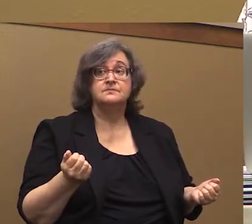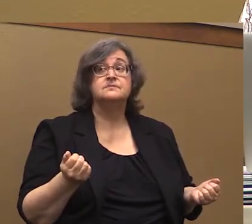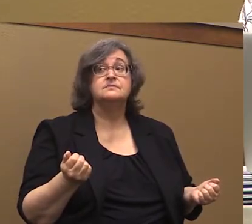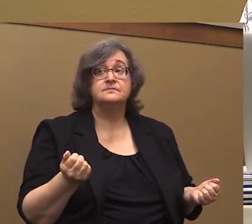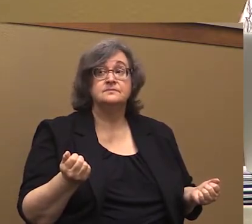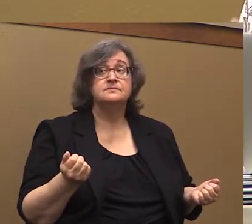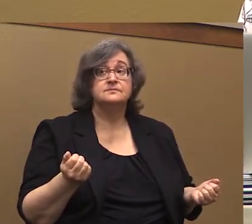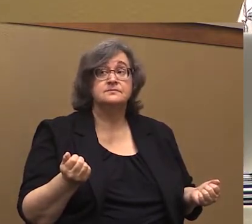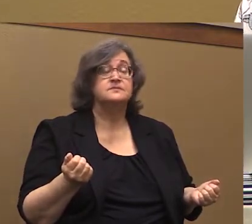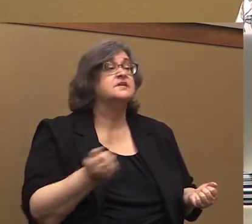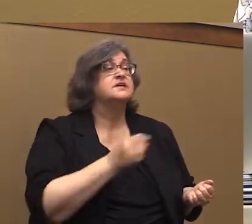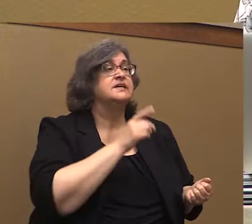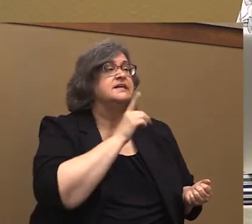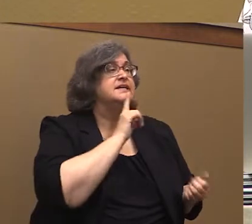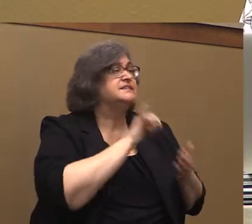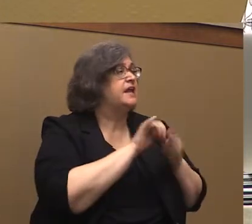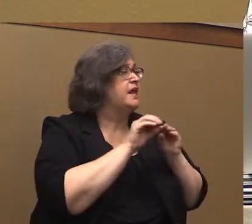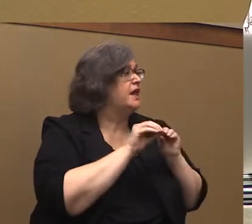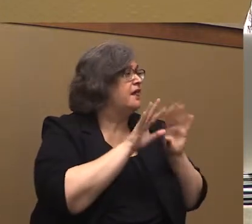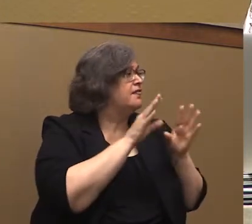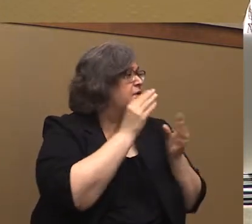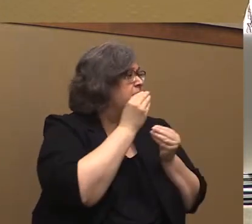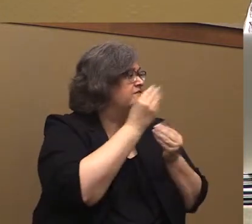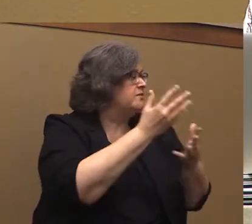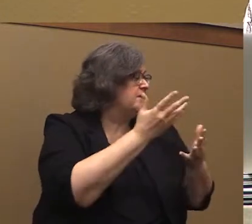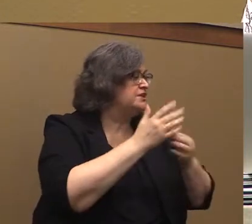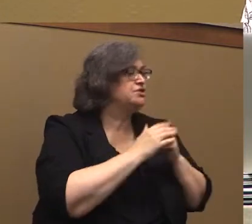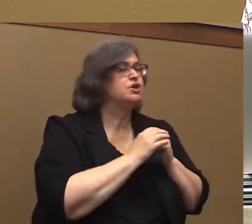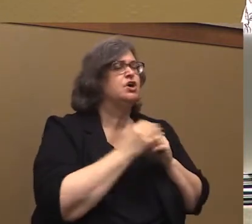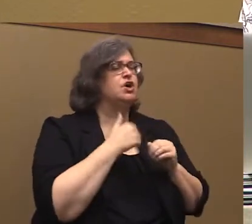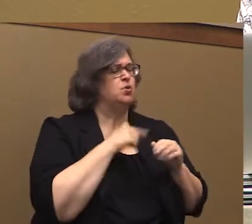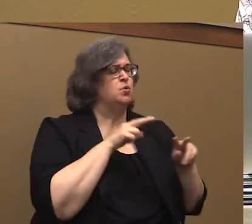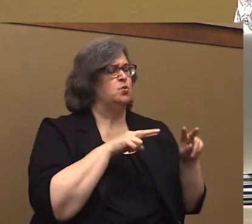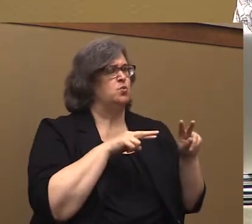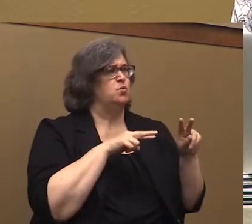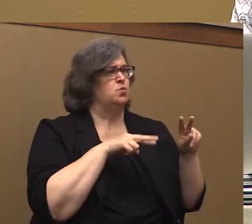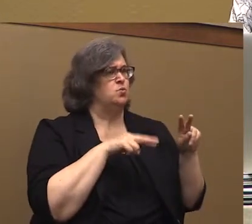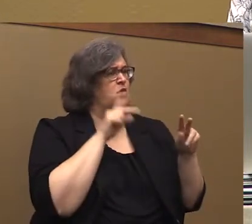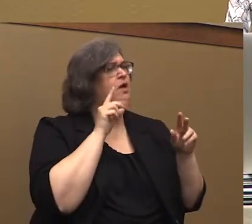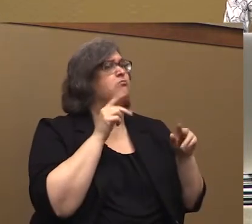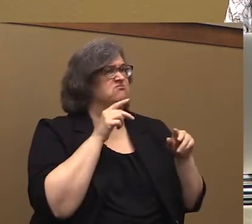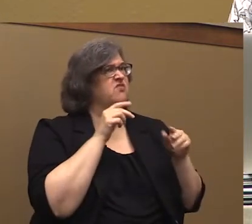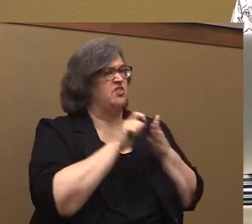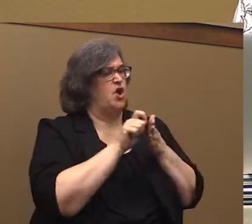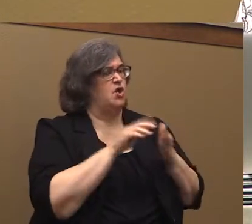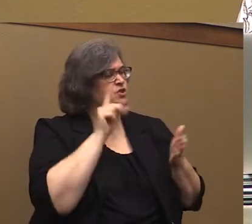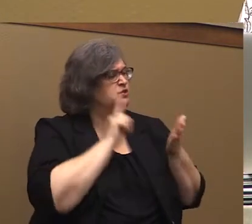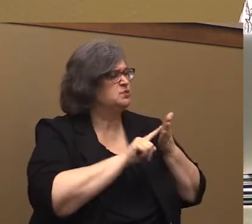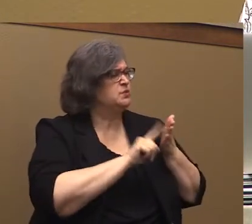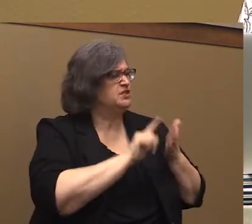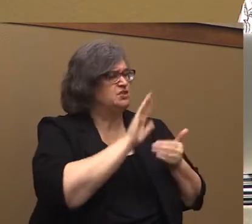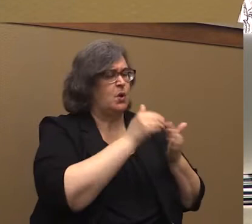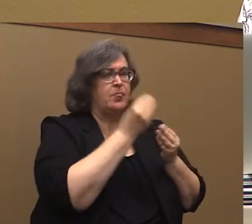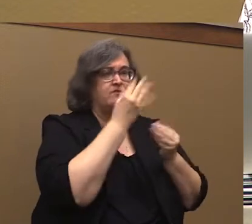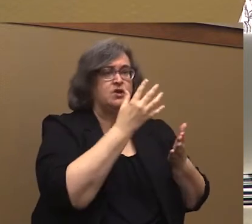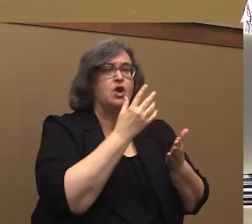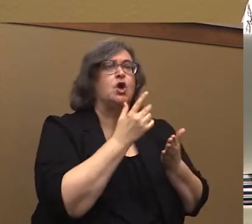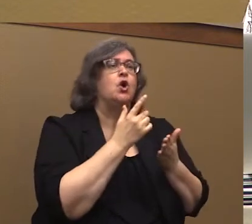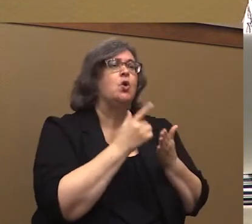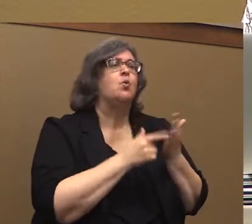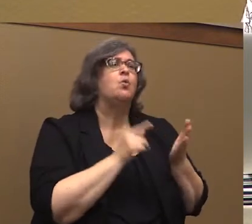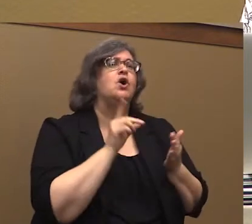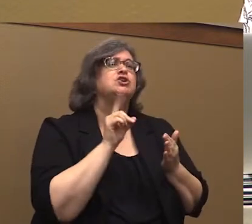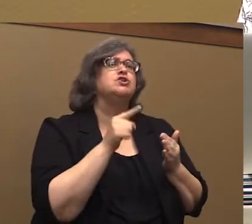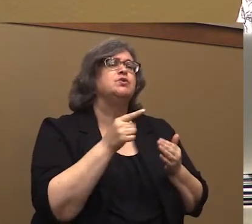that's just not clearly conveyed? That they looked at all of this information, and what do you